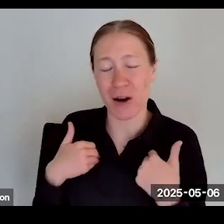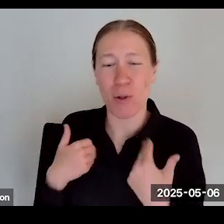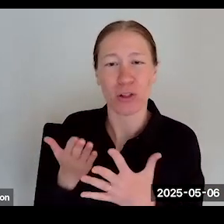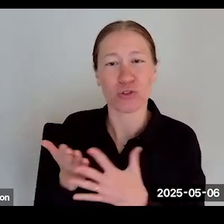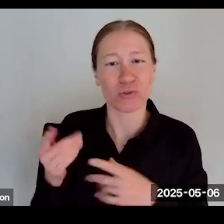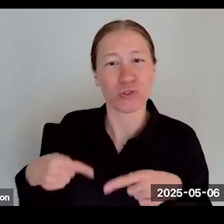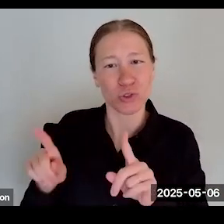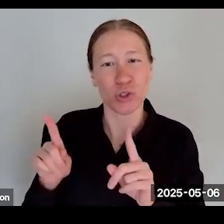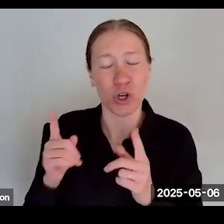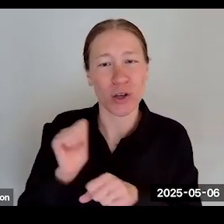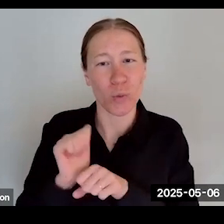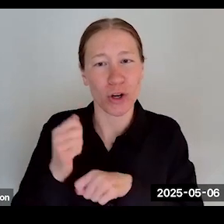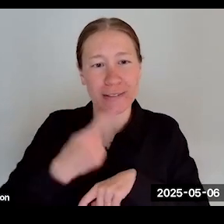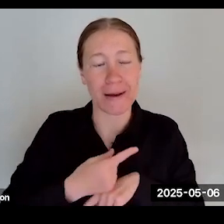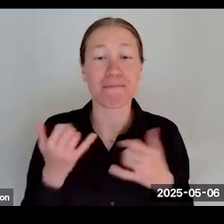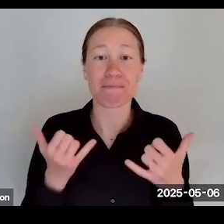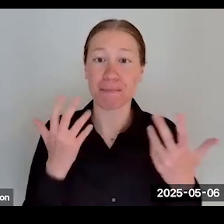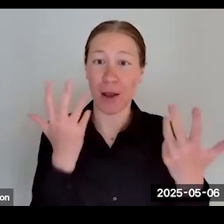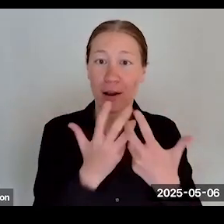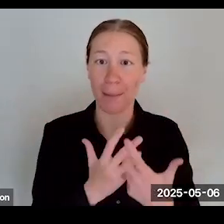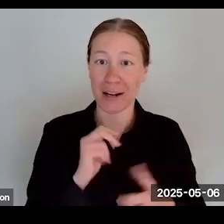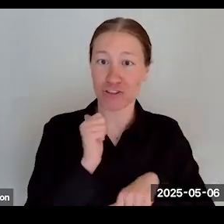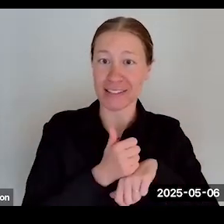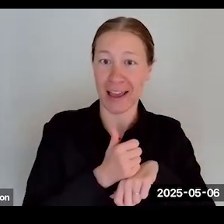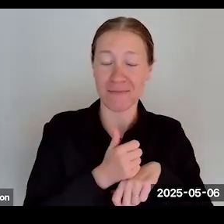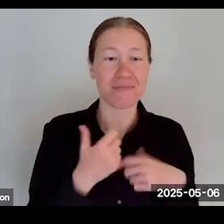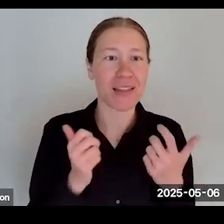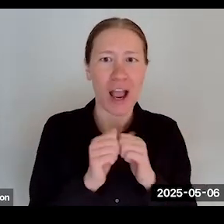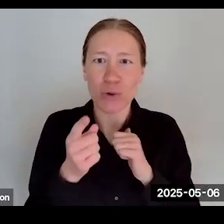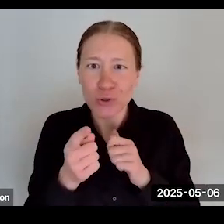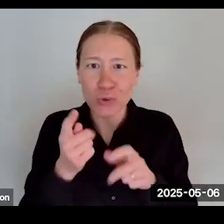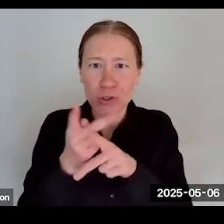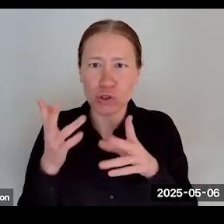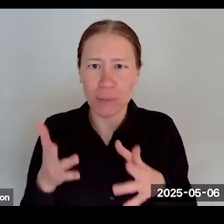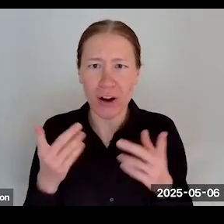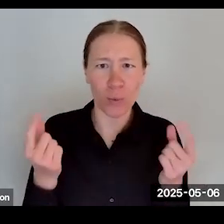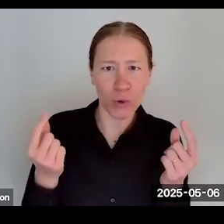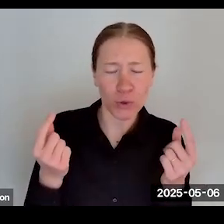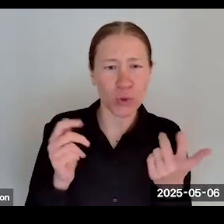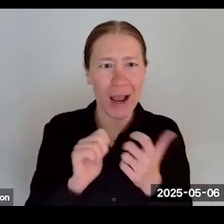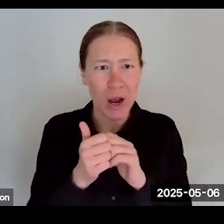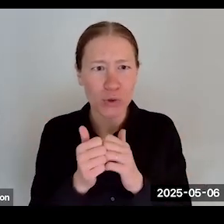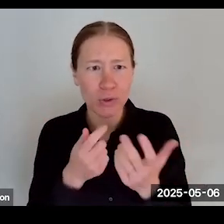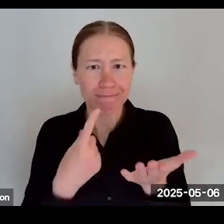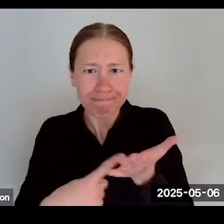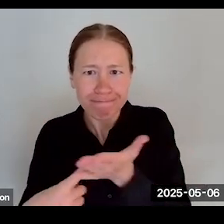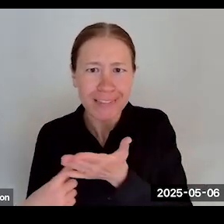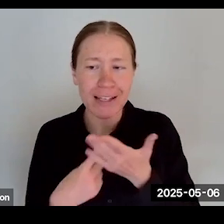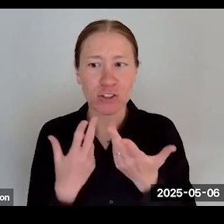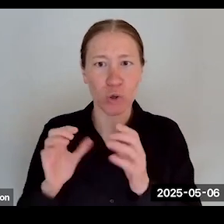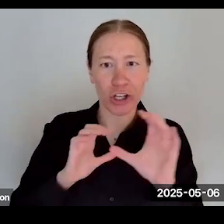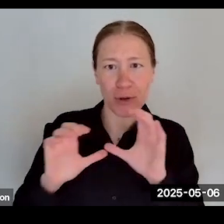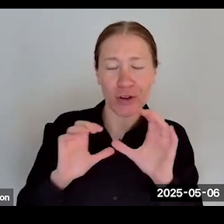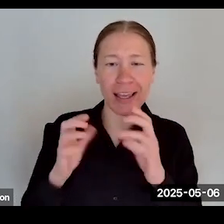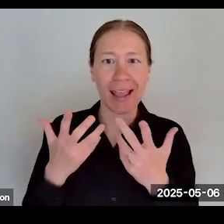So now that an accommodation for a service animal is in place, how do you as a supervisor address questions or communicate about the presence of a